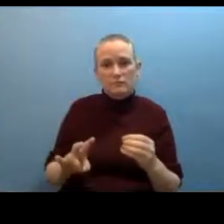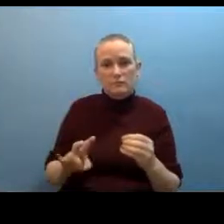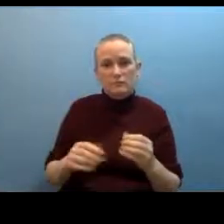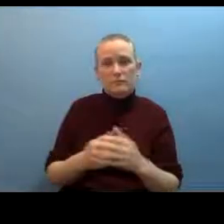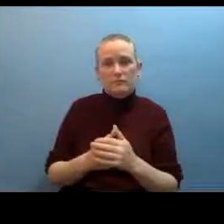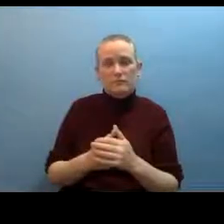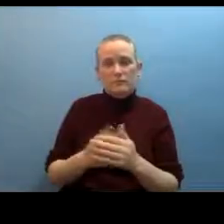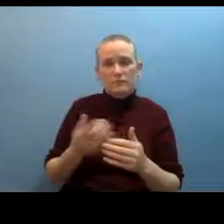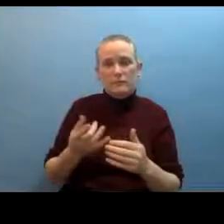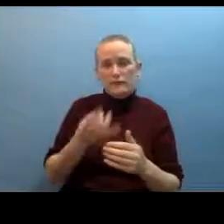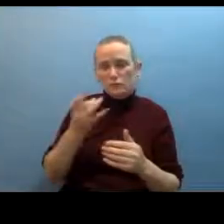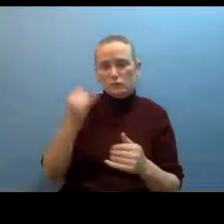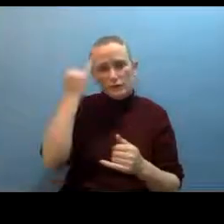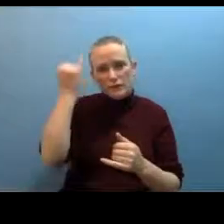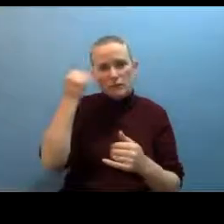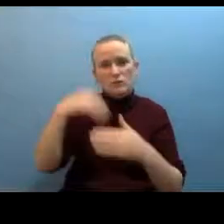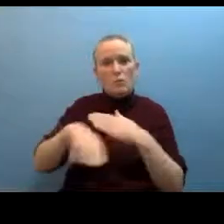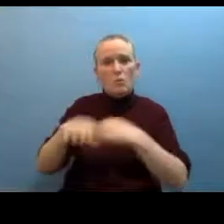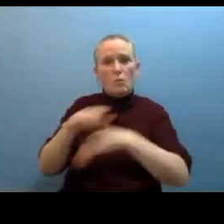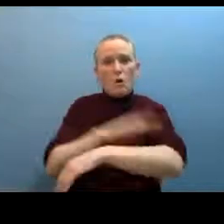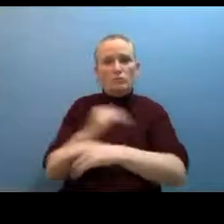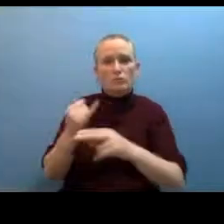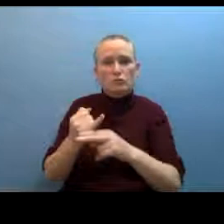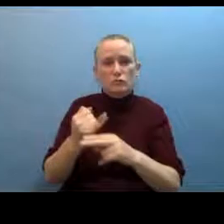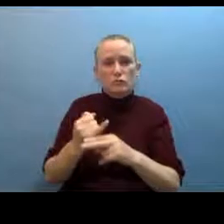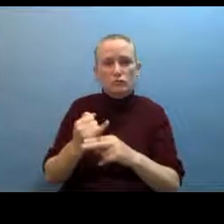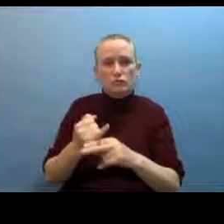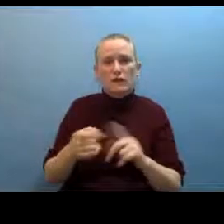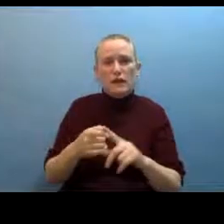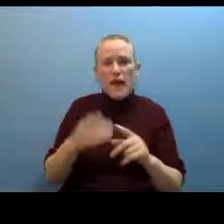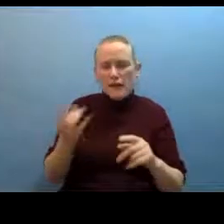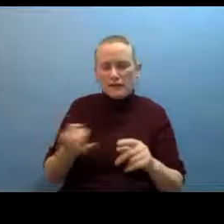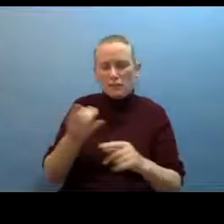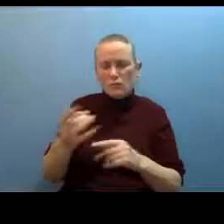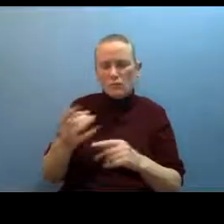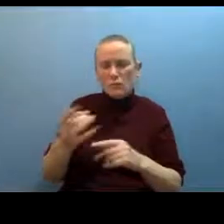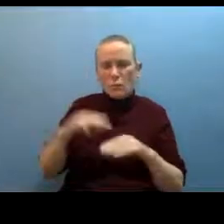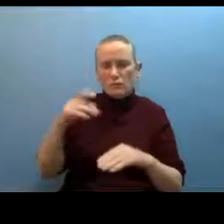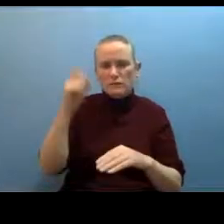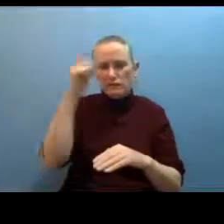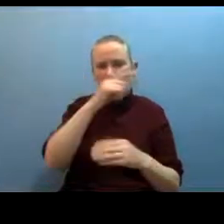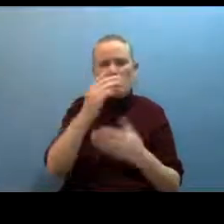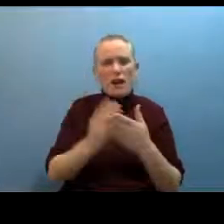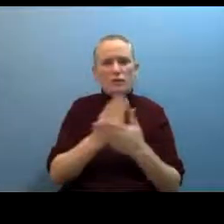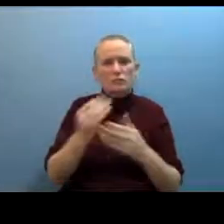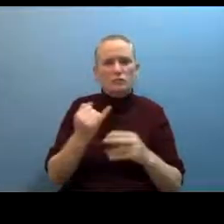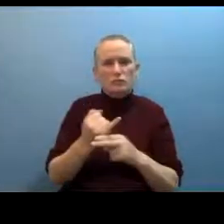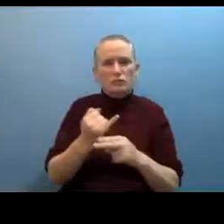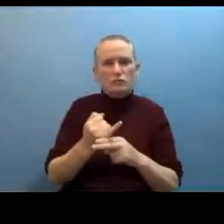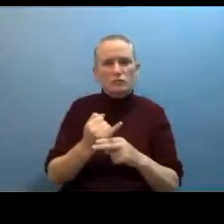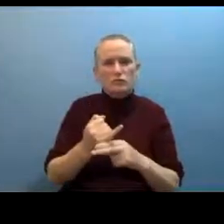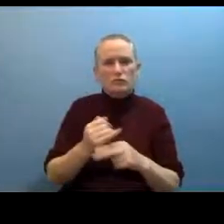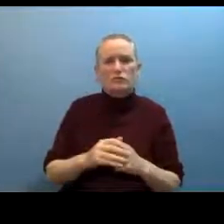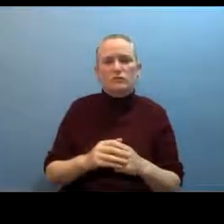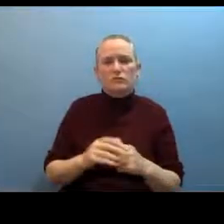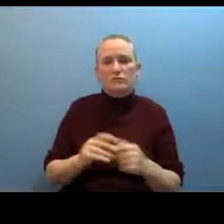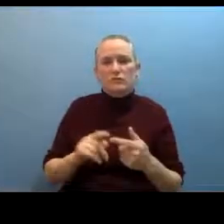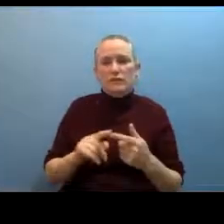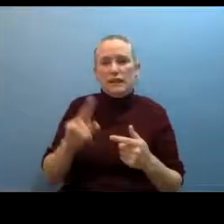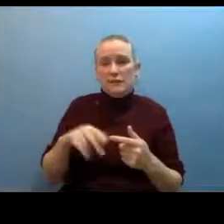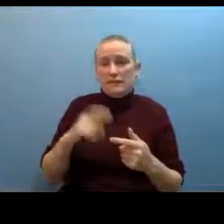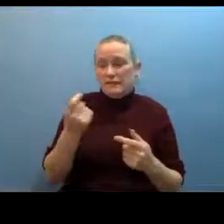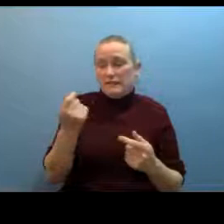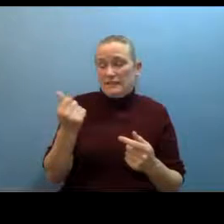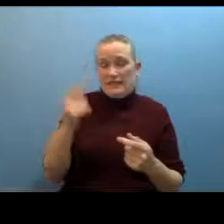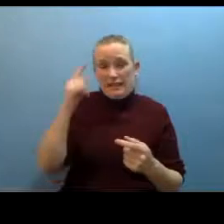into school, and then asking them what is the most difficult part of school. So it can be easy just to think of school as one thing,